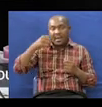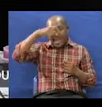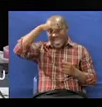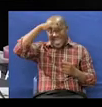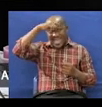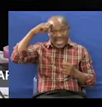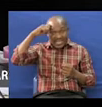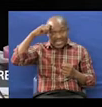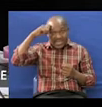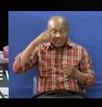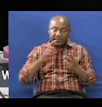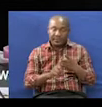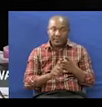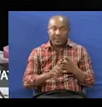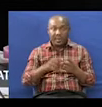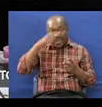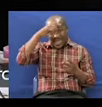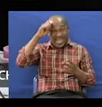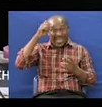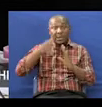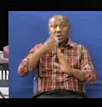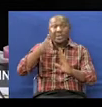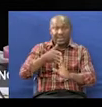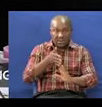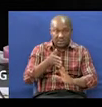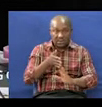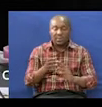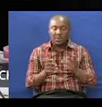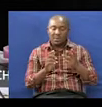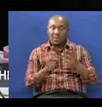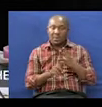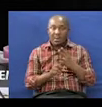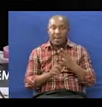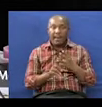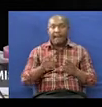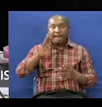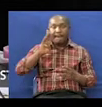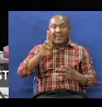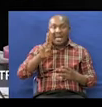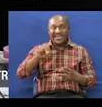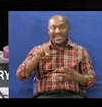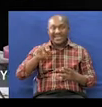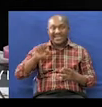2, heat sources. Roman 3, Bunsen